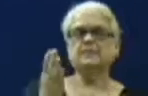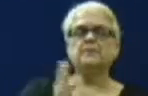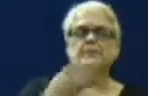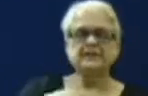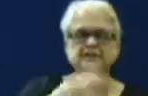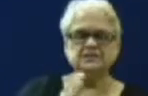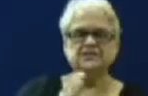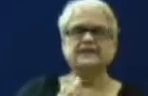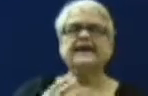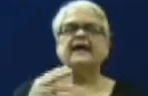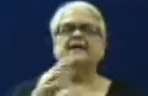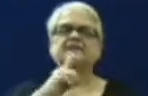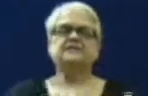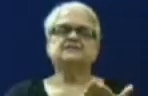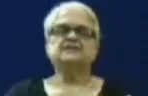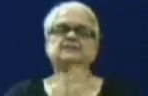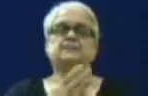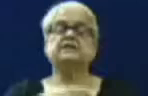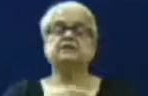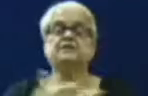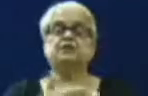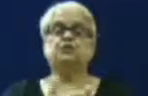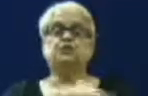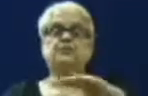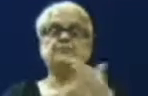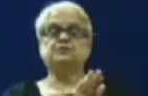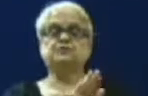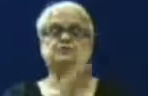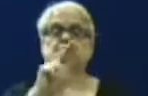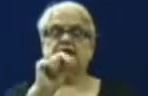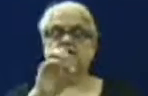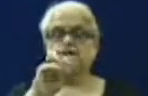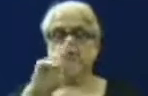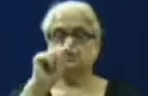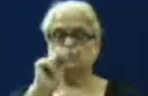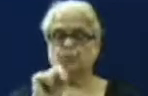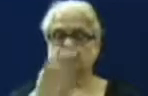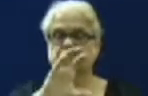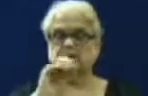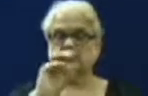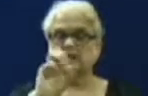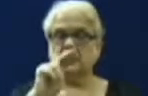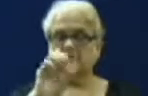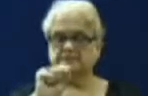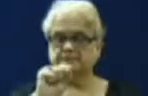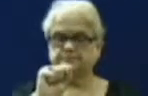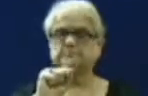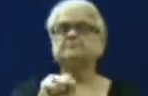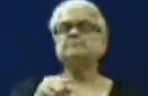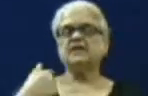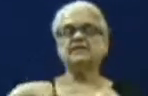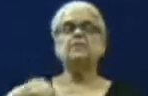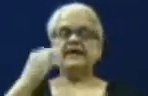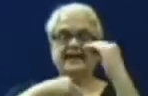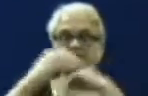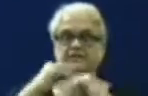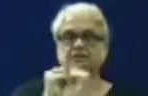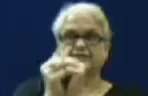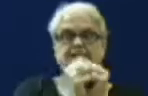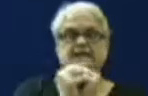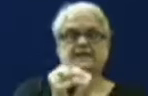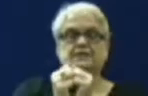Norton Commons, and Vision 2020. We then shared dinner and conversation with many of our District